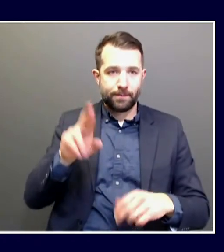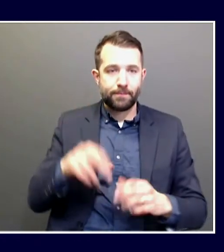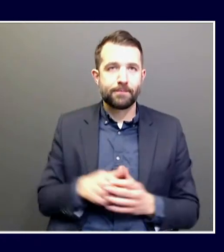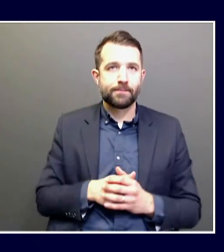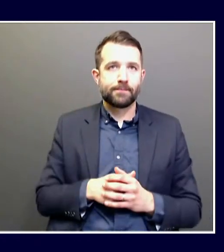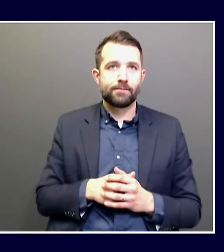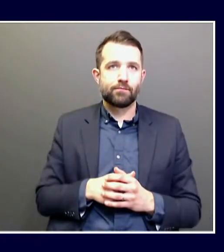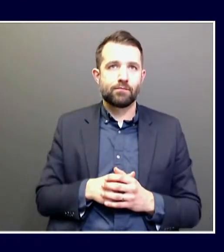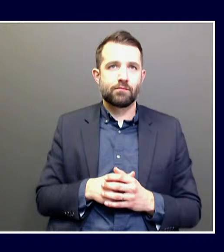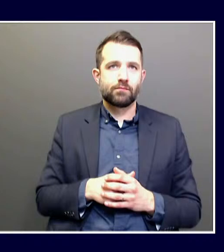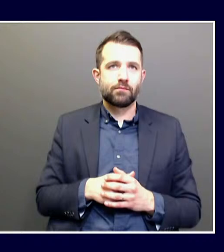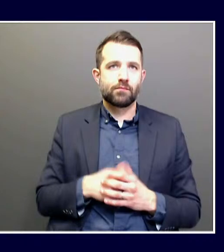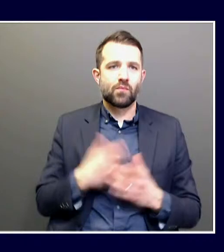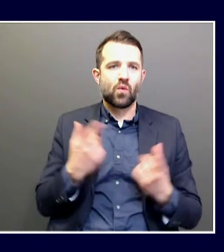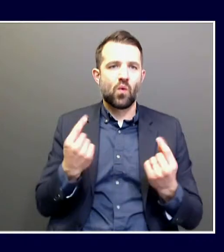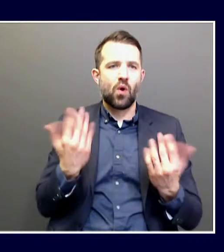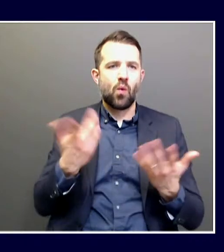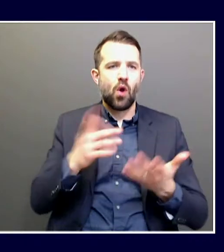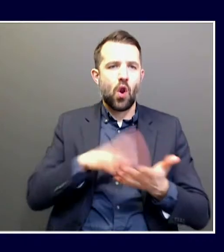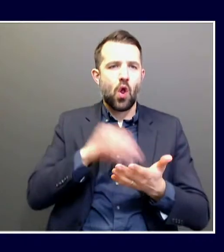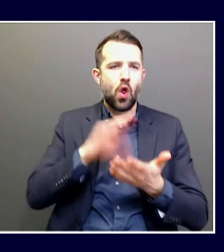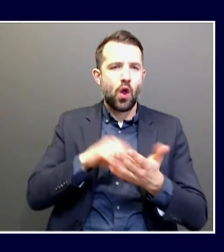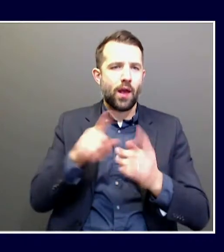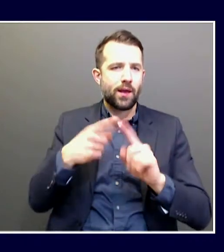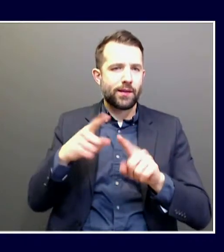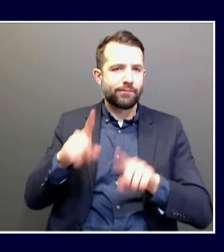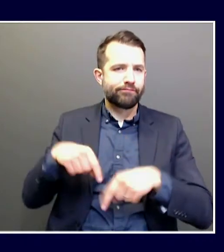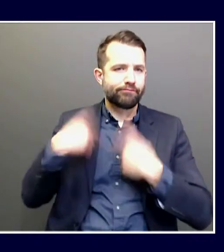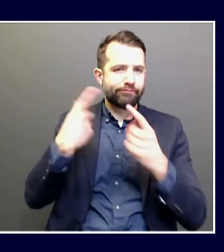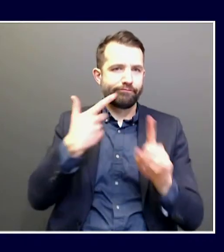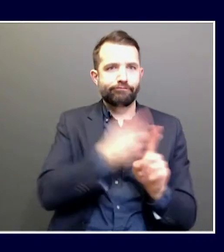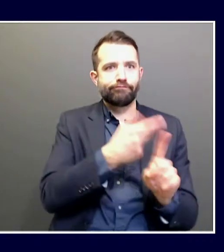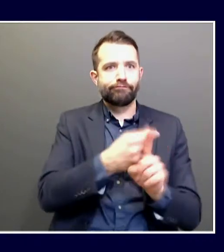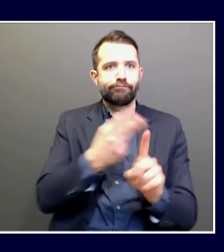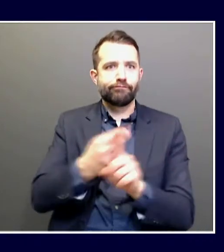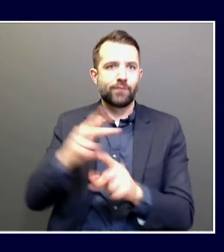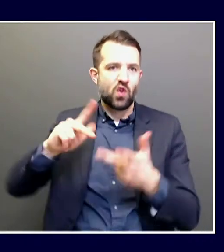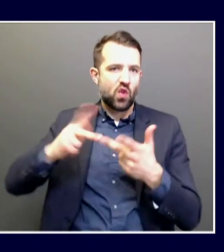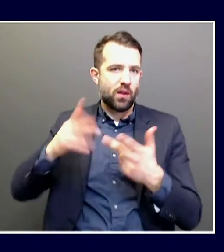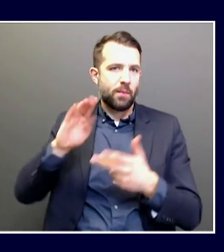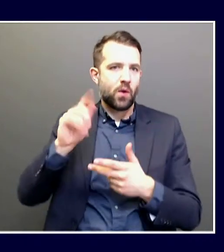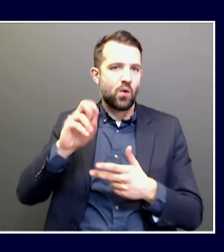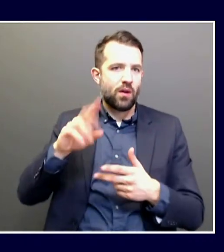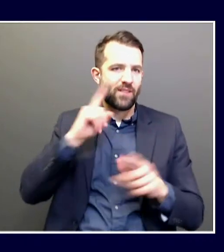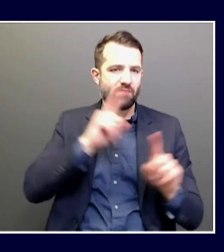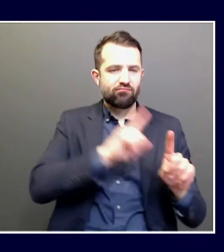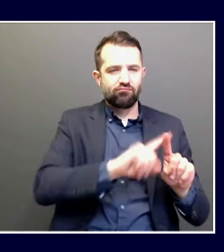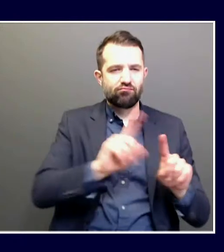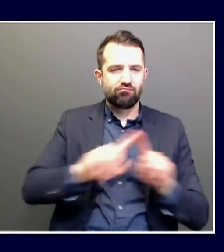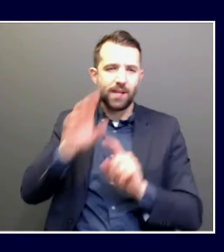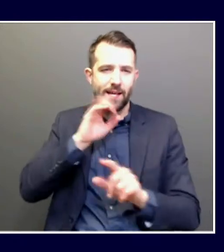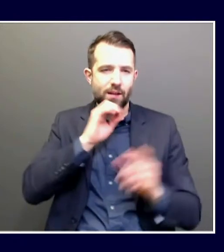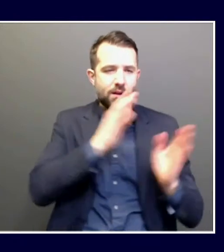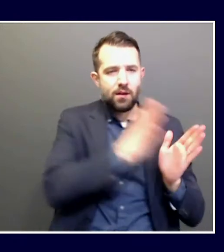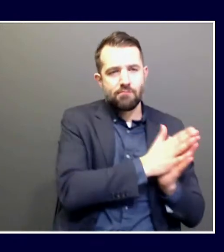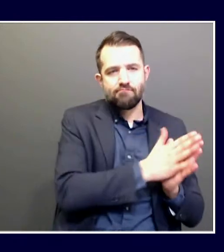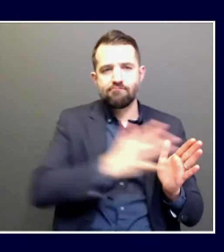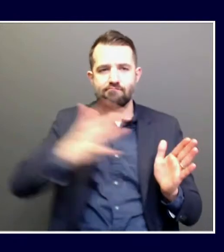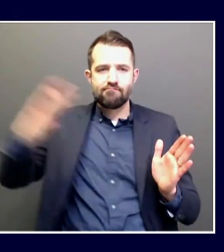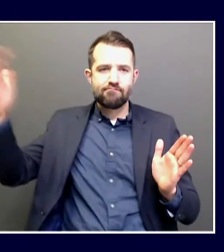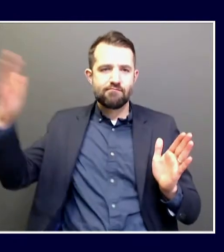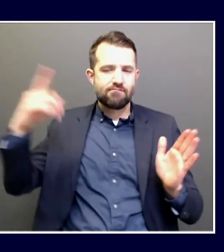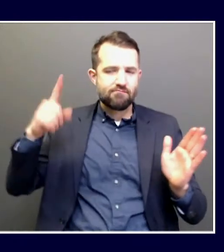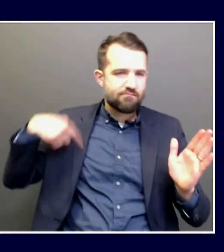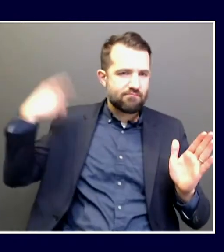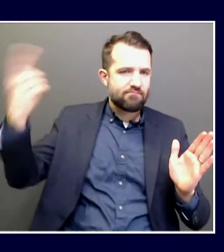learned? You've been giving booster shots out to a pretty wide range of age groups for a couple months now. And what does the future of